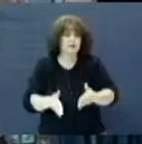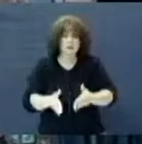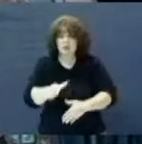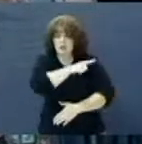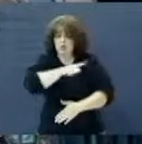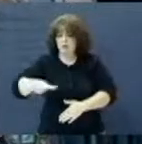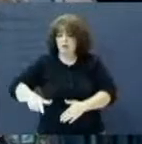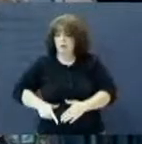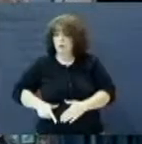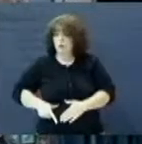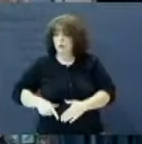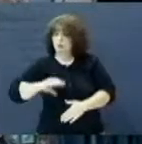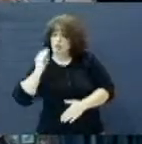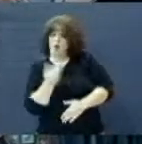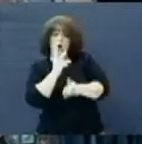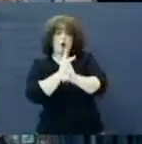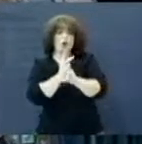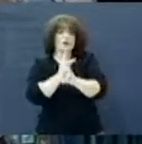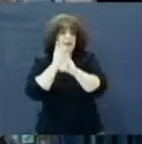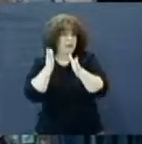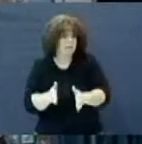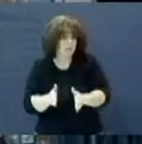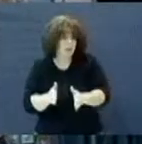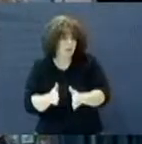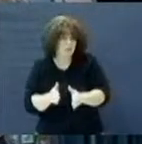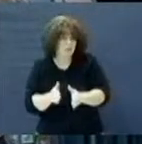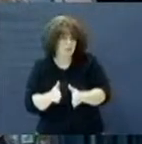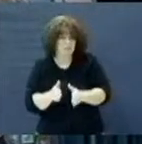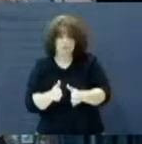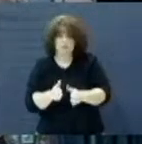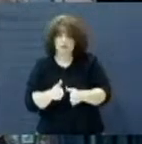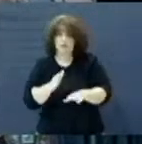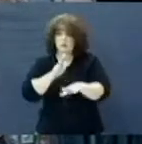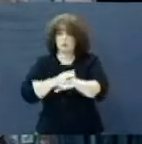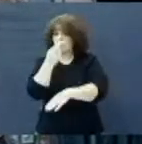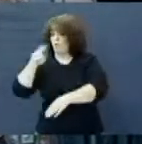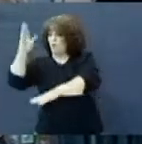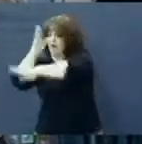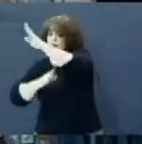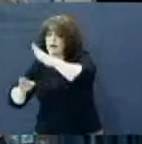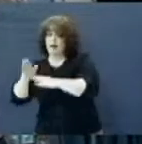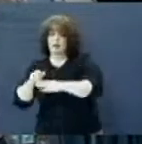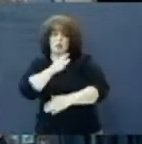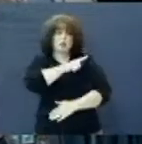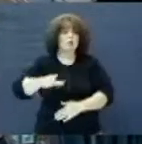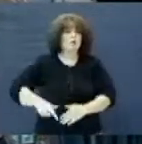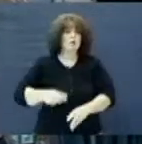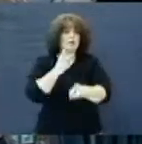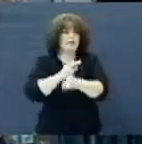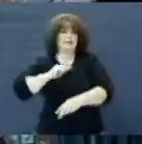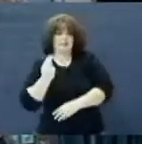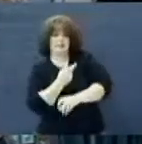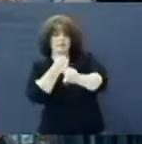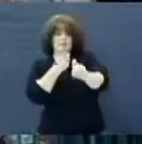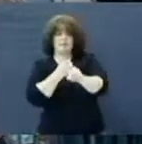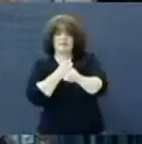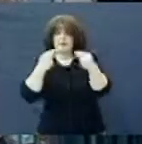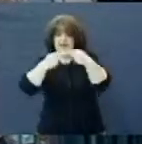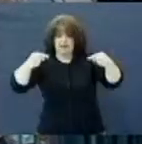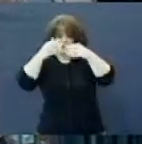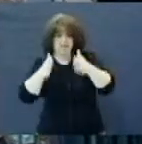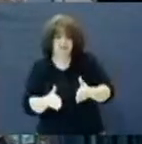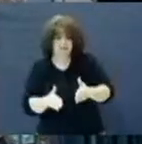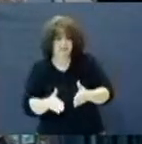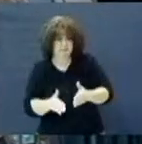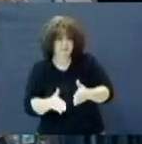Lord is thy keeper. The Lord is a shade upon thy right hand. He keeps us from our enemies. Hey, by the